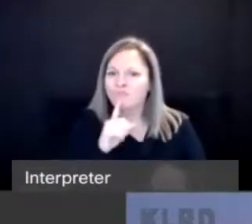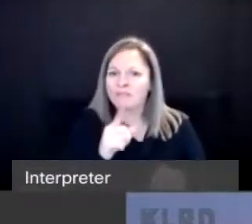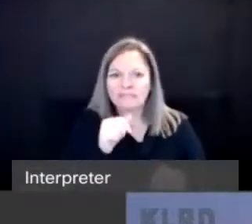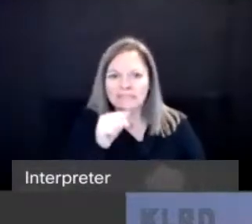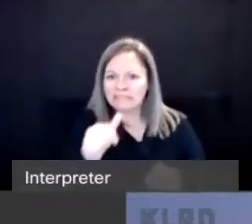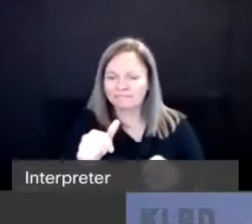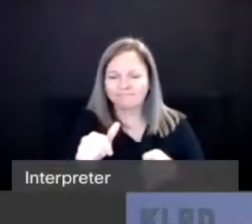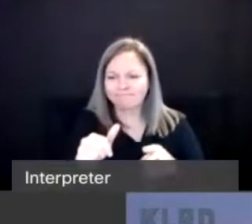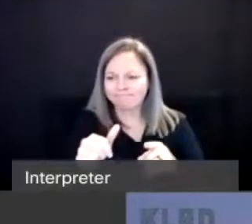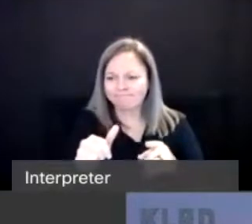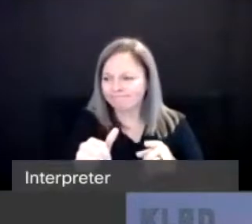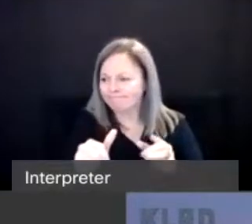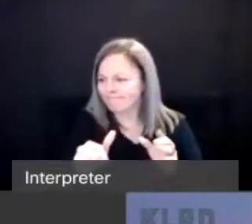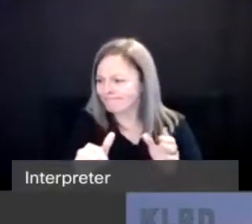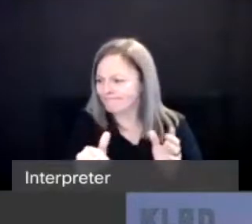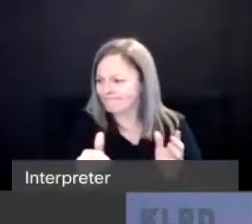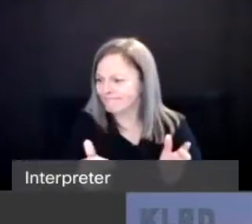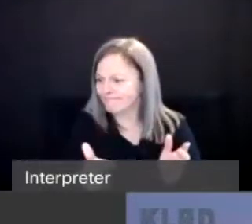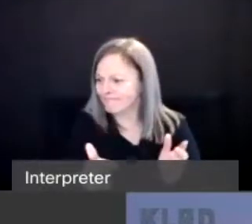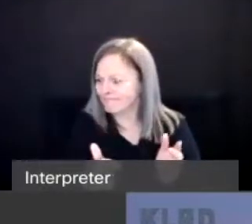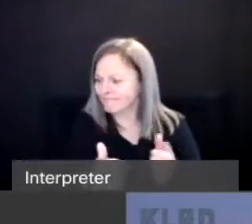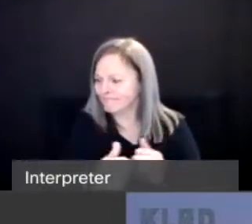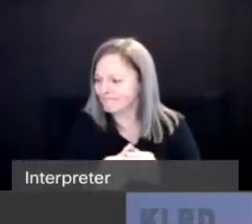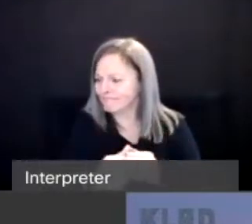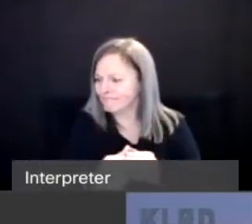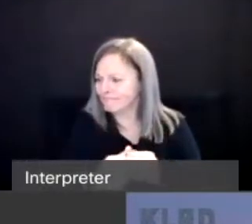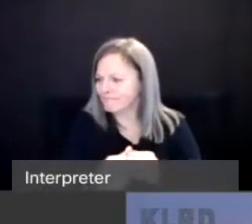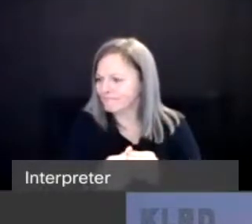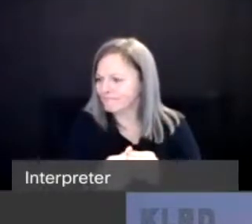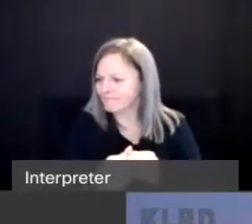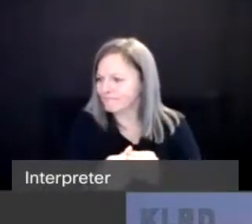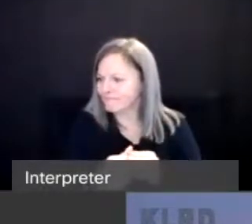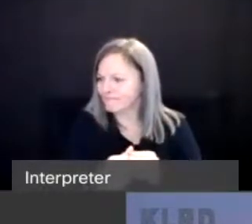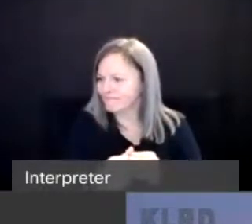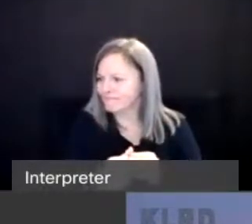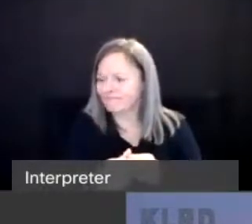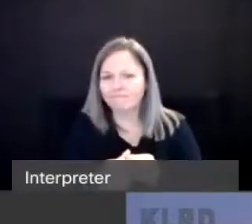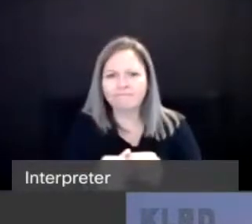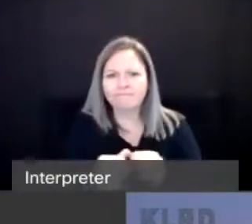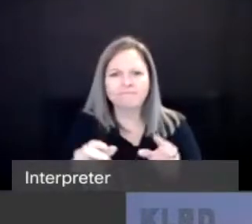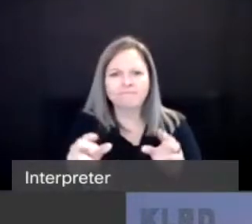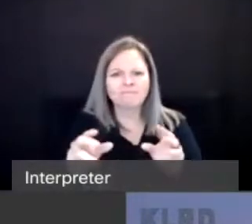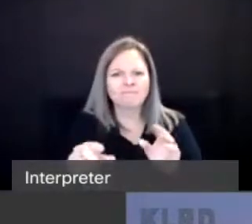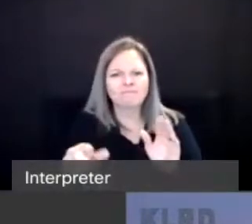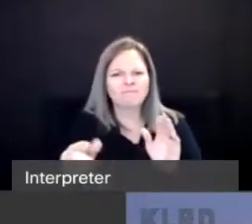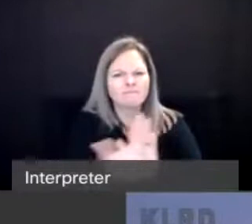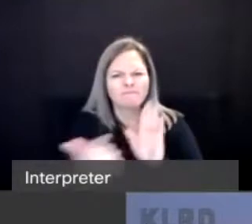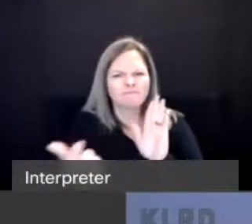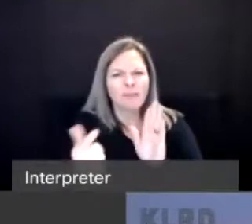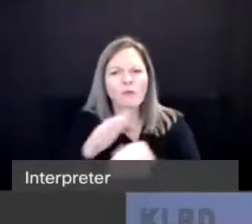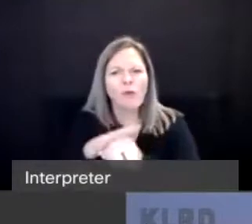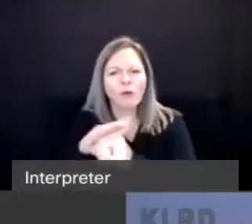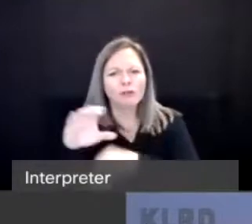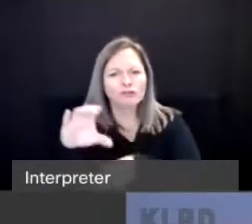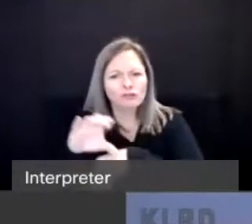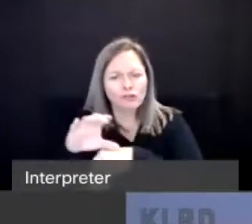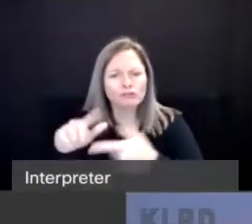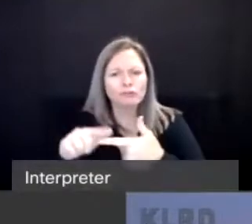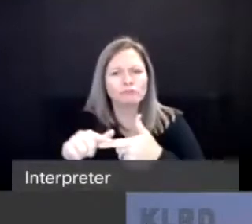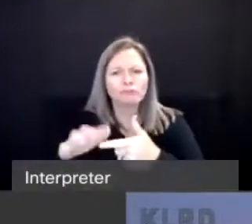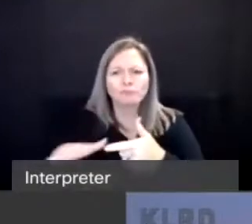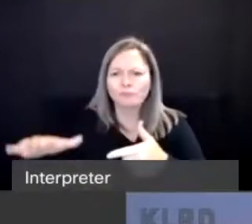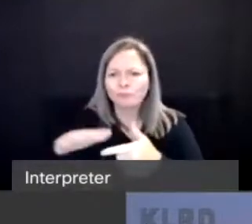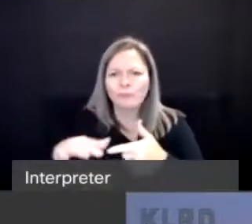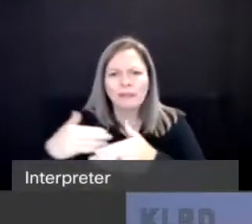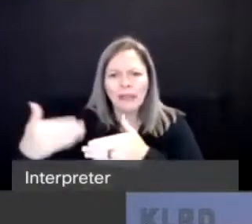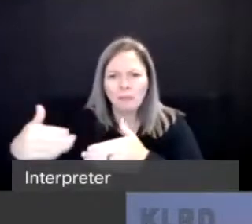negate those, in your local church or in a neighborhood meeting, or that you